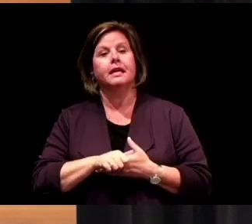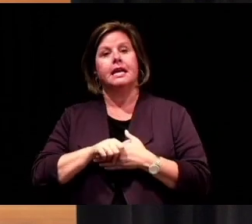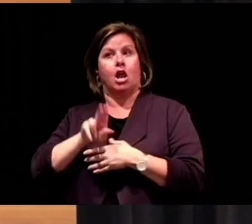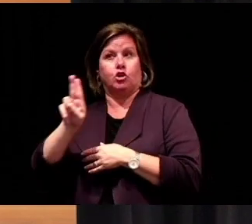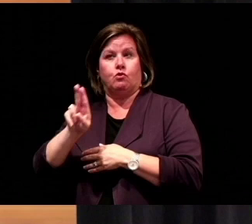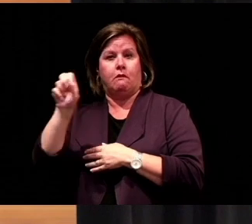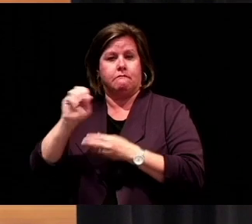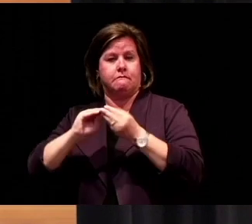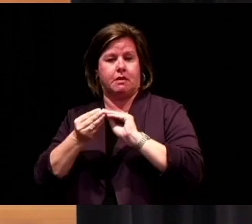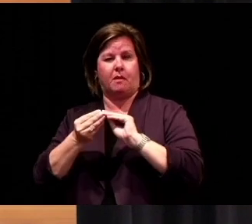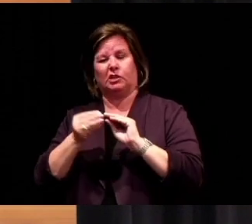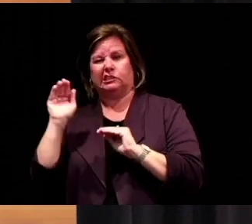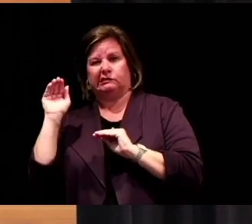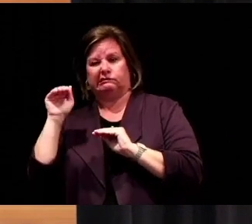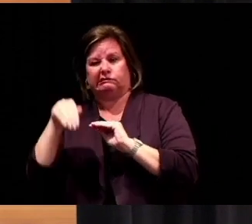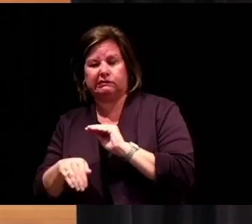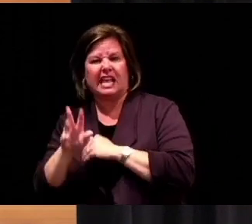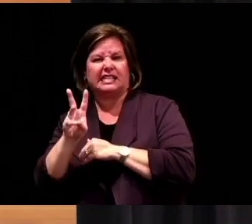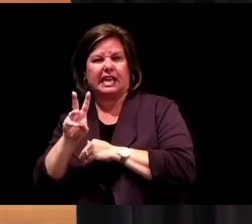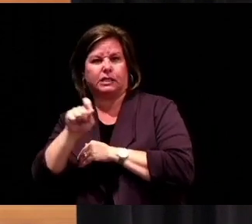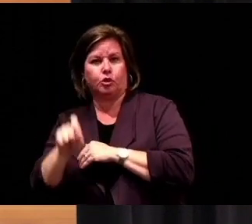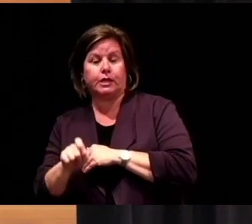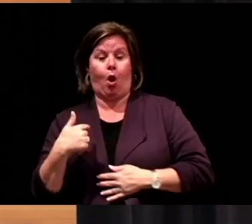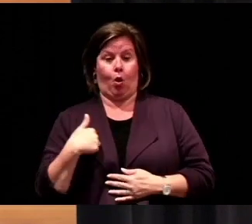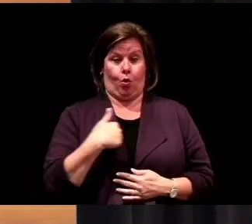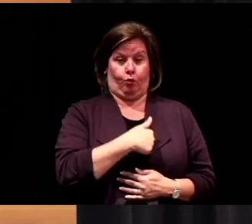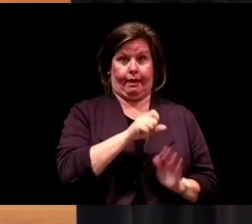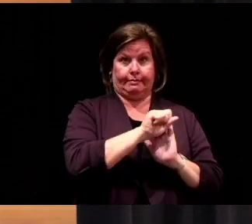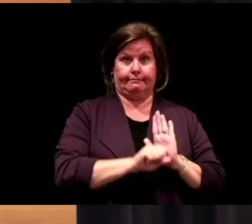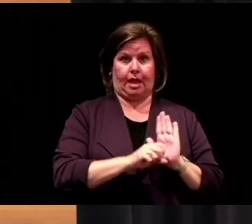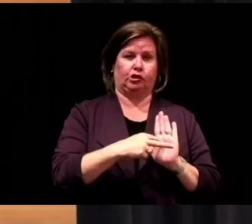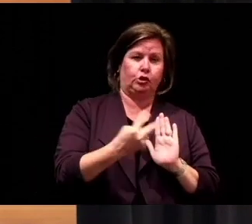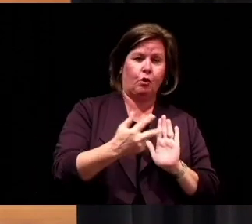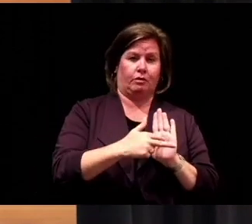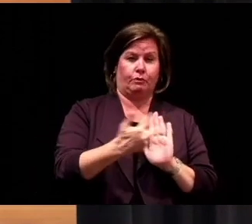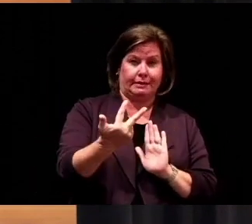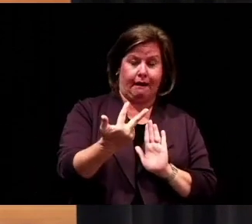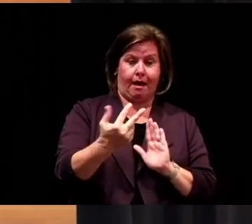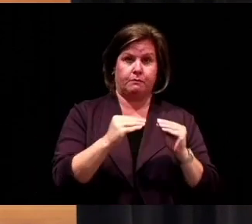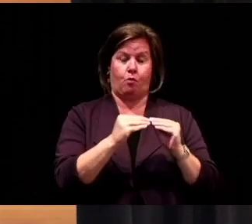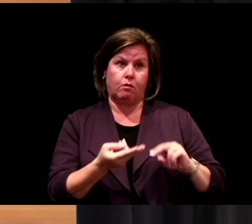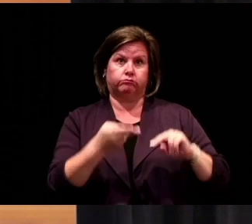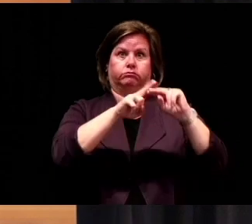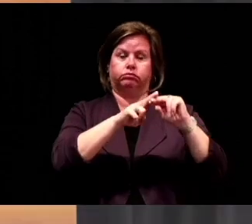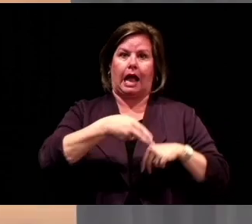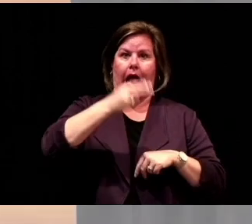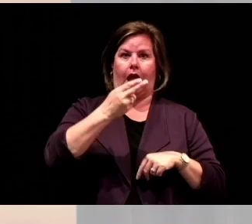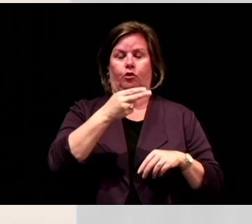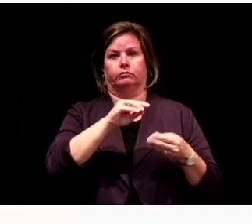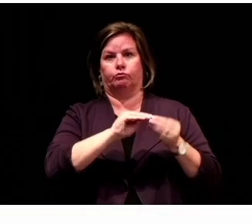income groups, there is sufficient numbers. So what do we find on the eviction filing rates? Nationally, it's 1 in 12 or